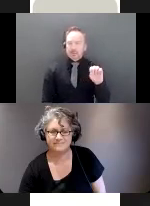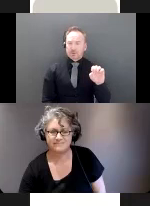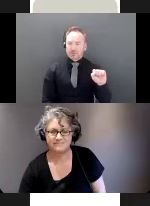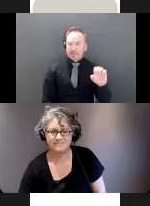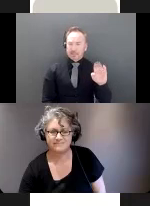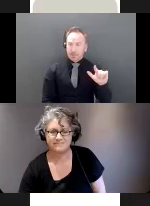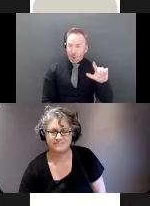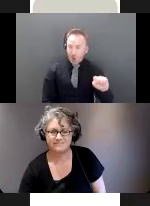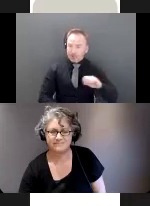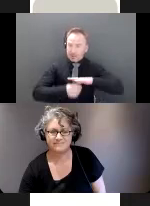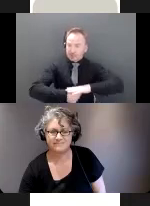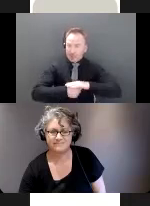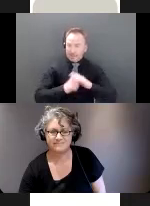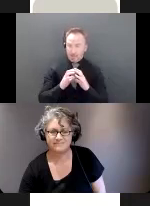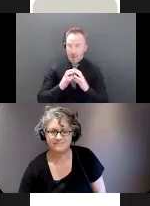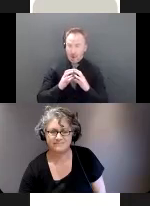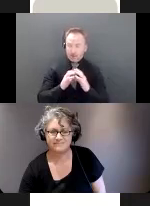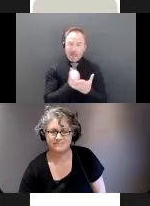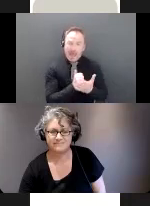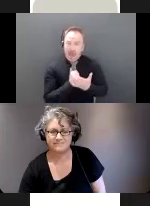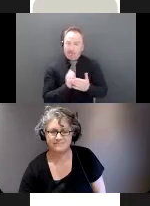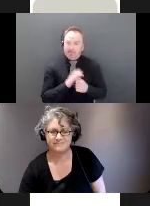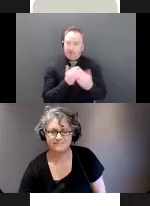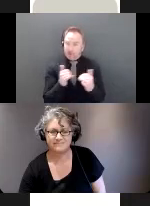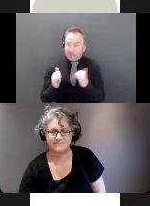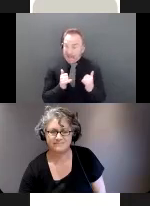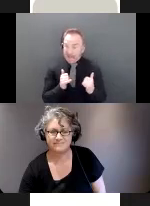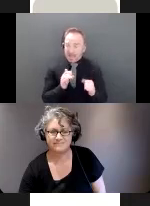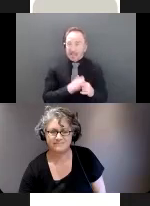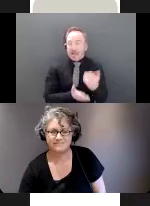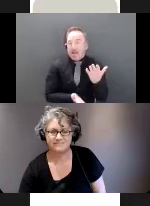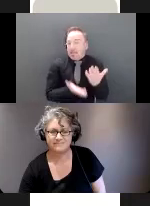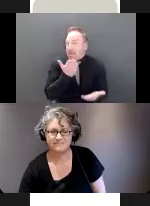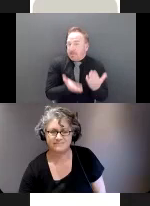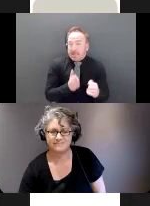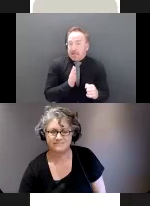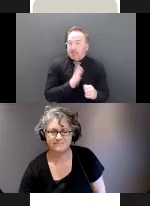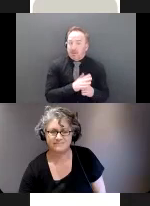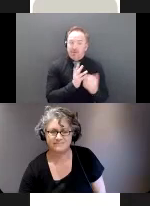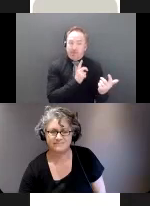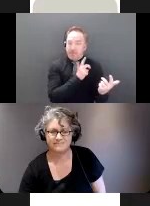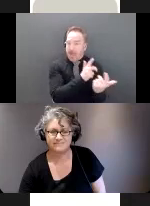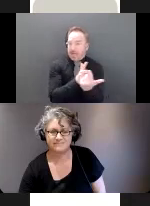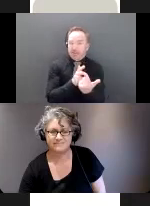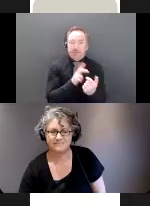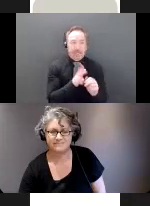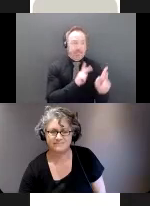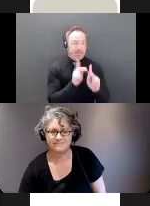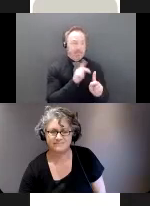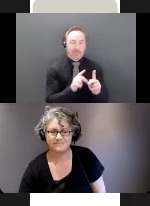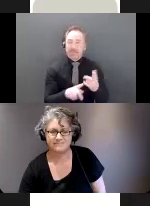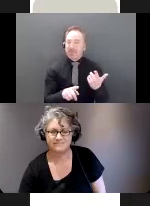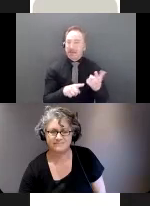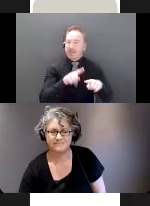who might not be fully, might have different cognitive impacts, who might have verbal impacts, also who